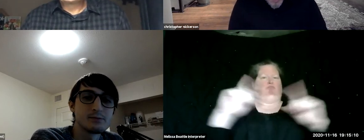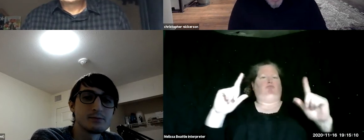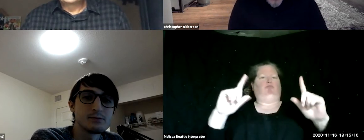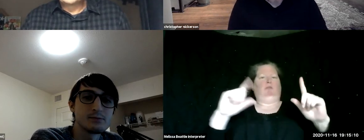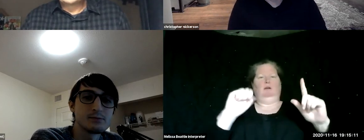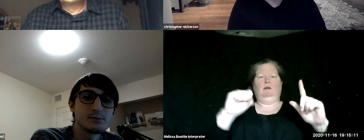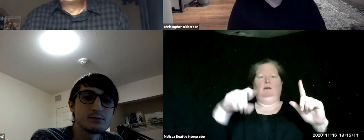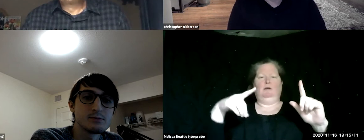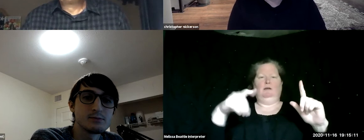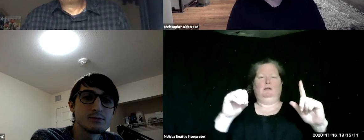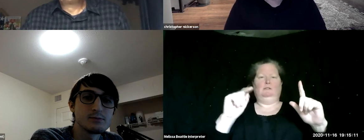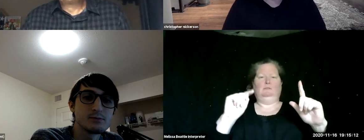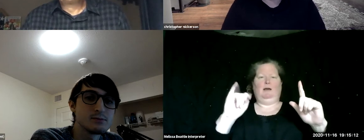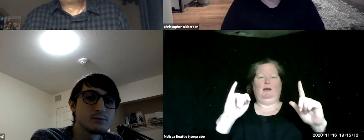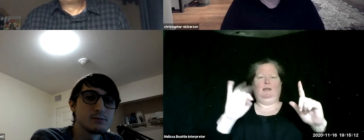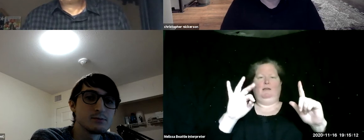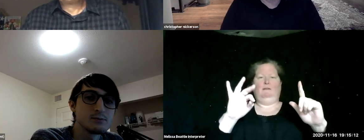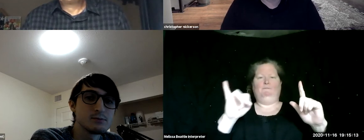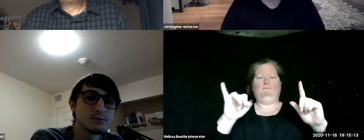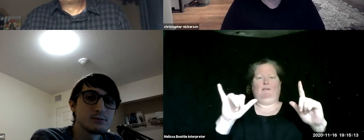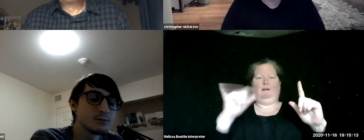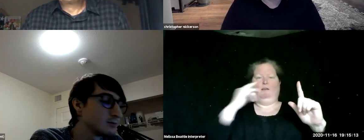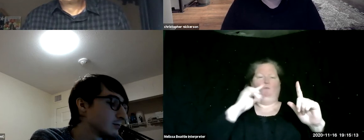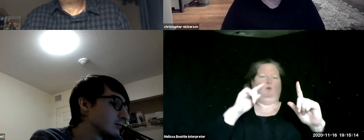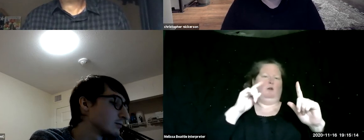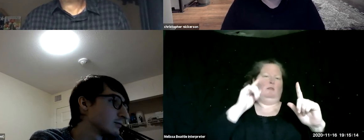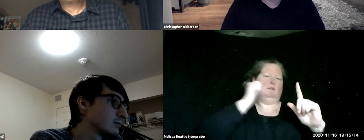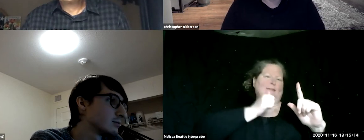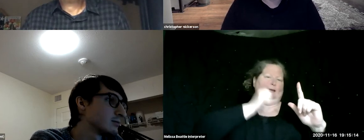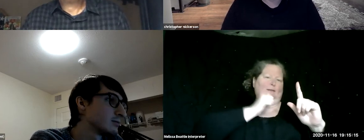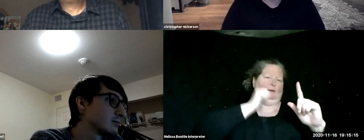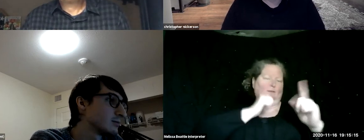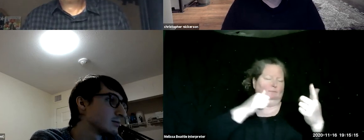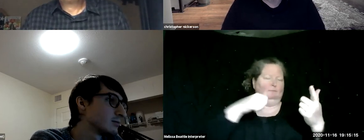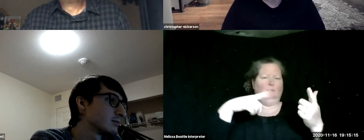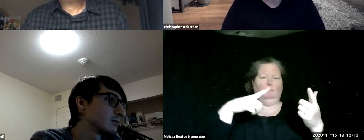Is that CyberWire? Cybersecurity headlines.